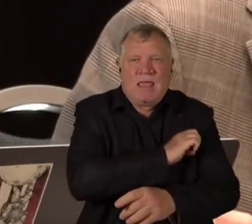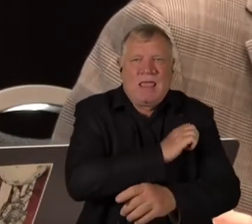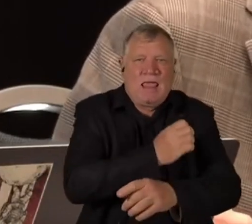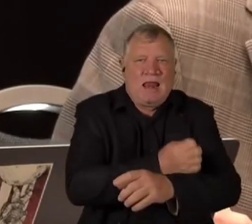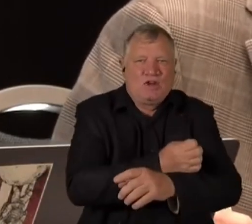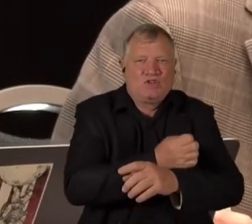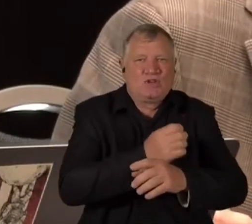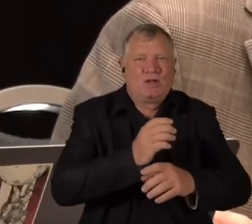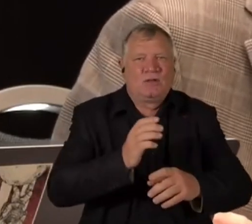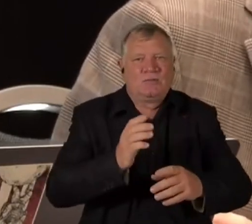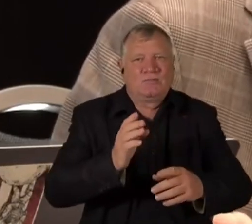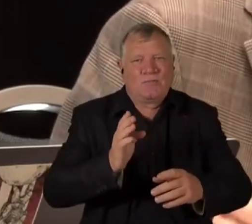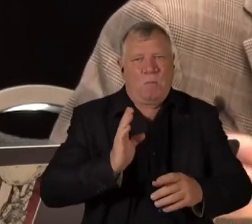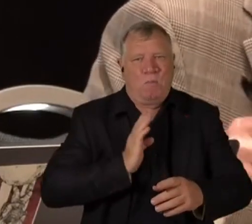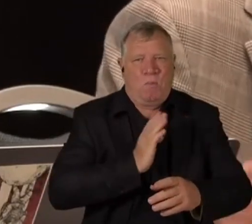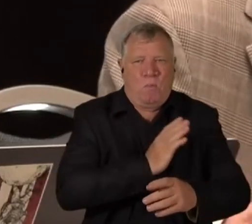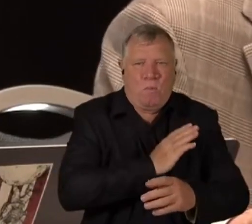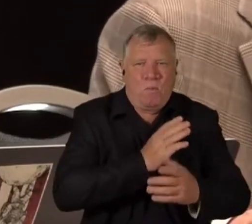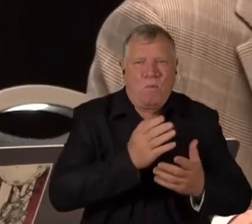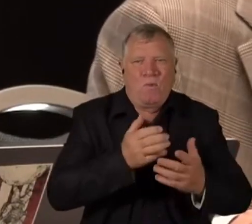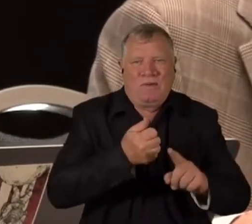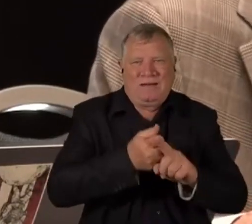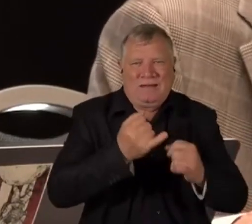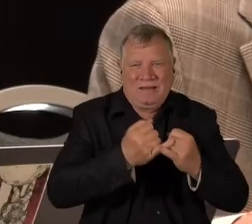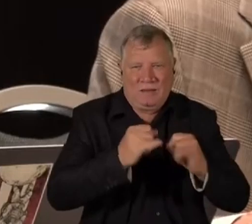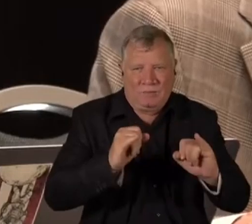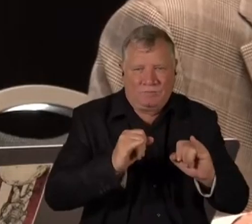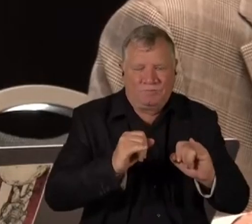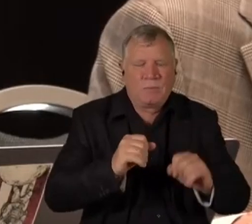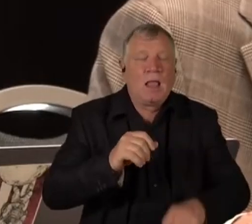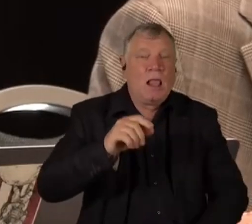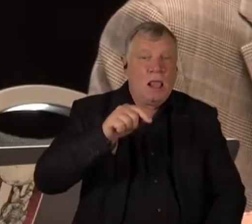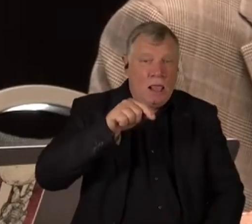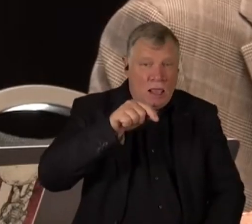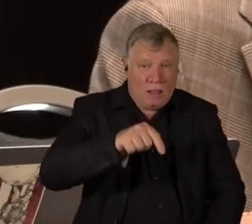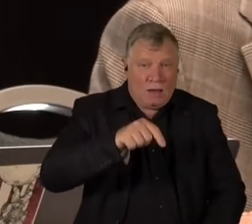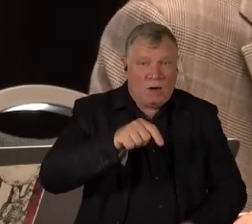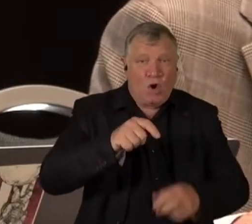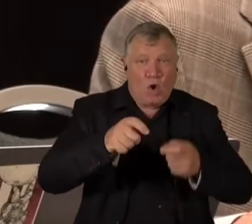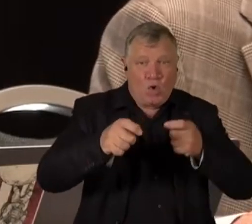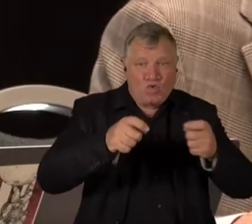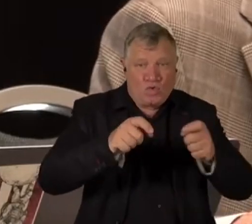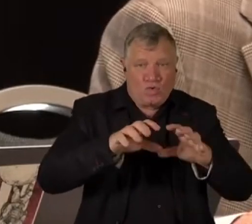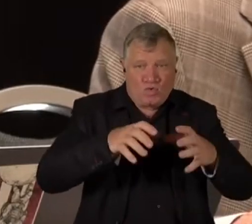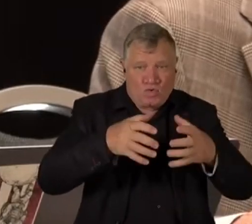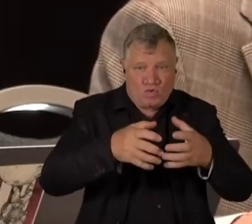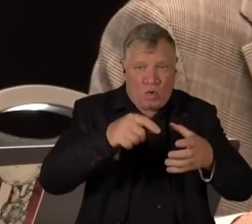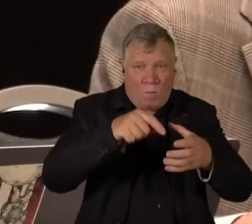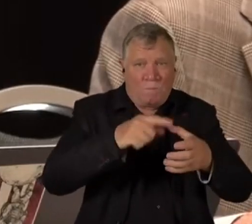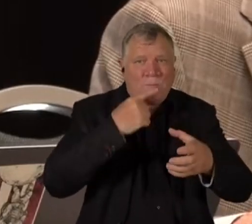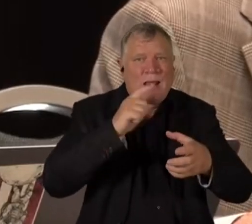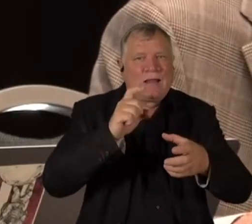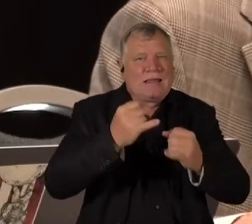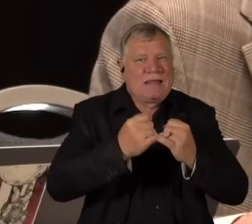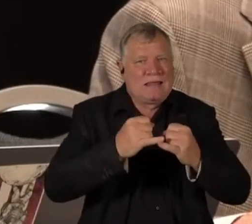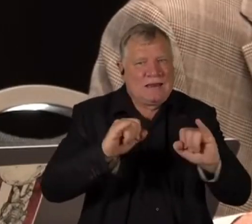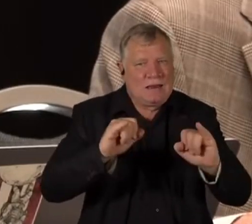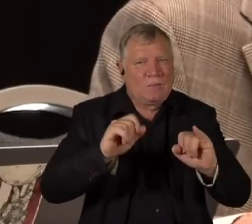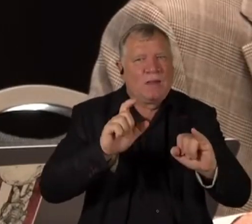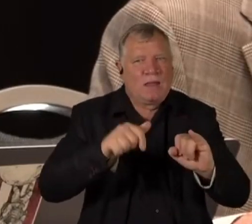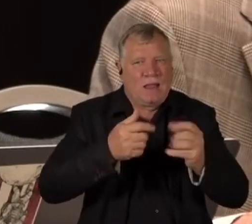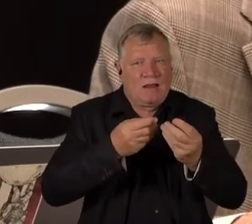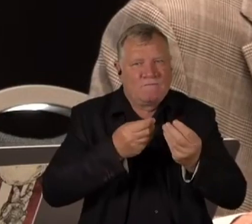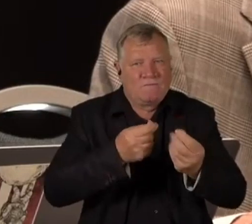independence. Only a politically independent regulator is an effective regulator. Act 10,